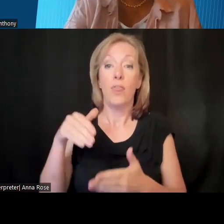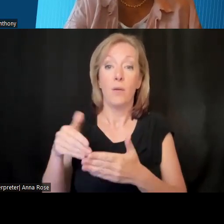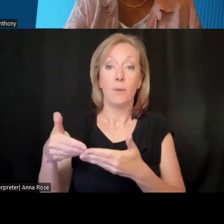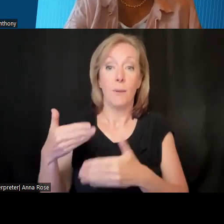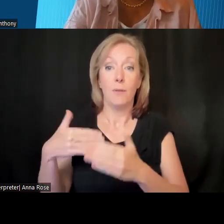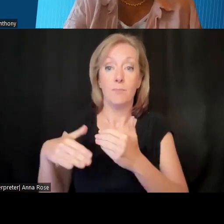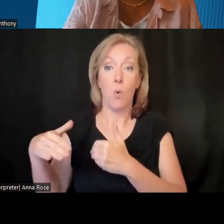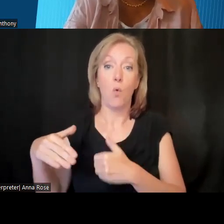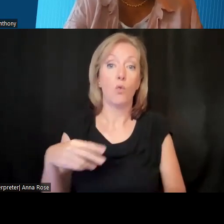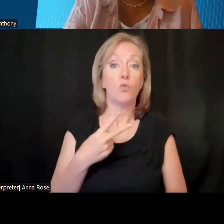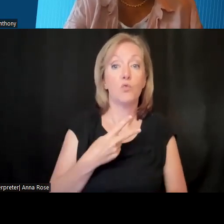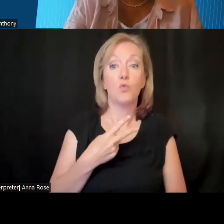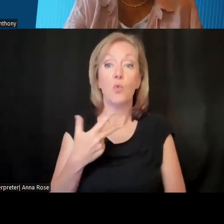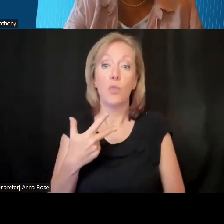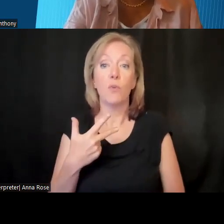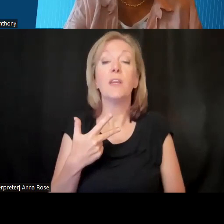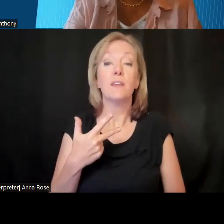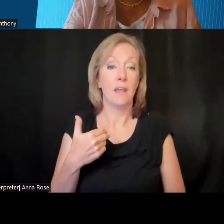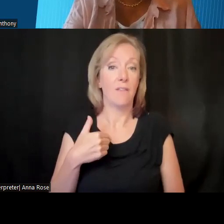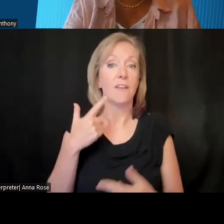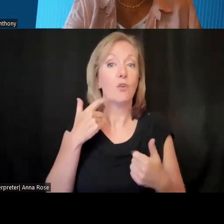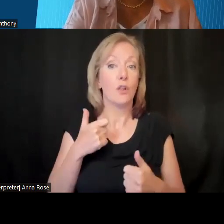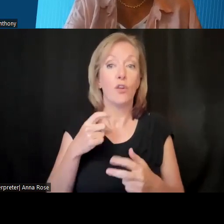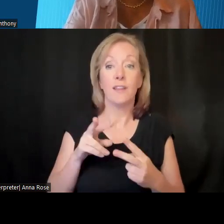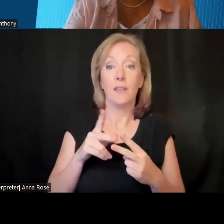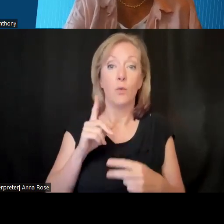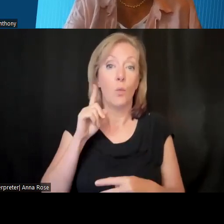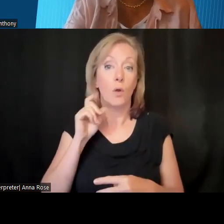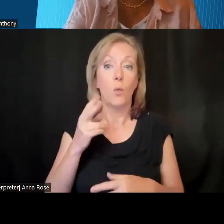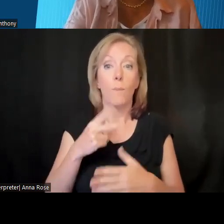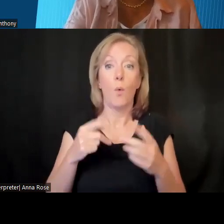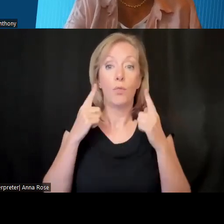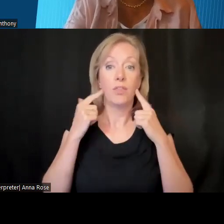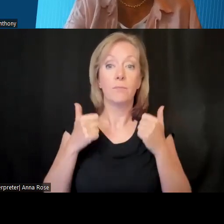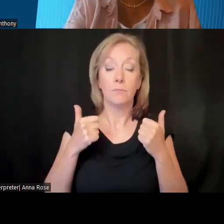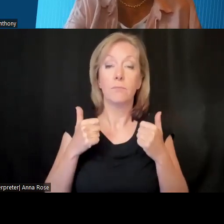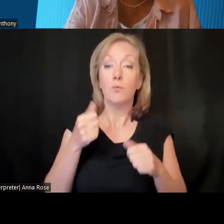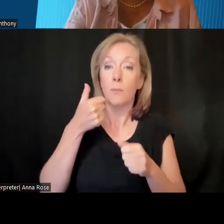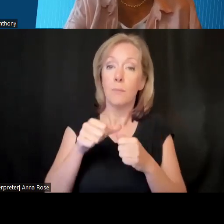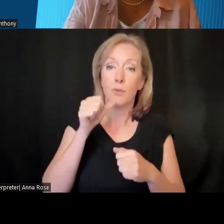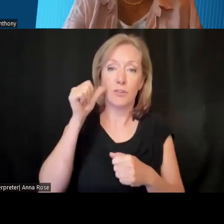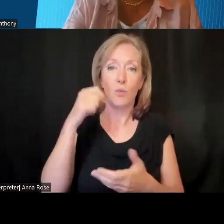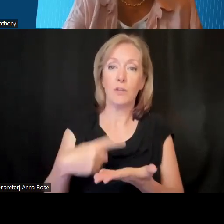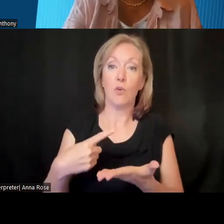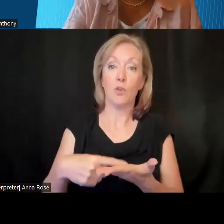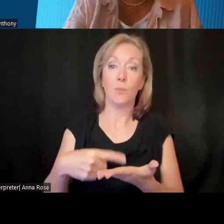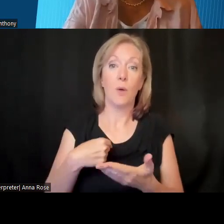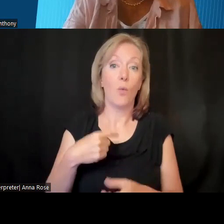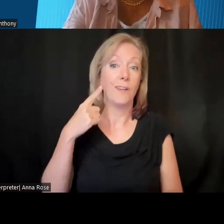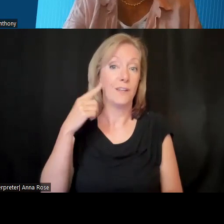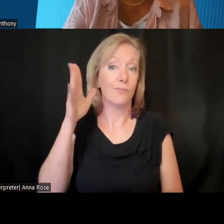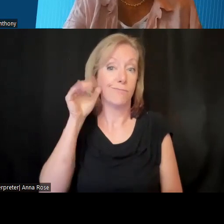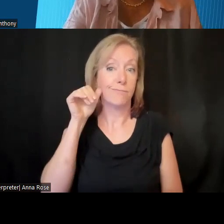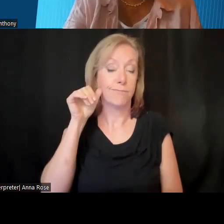detectable hearing loss in one or both ears. And remember yesterday, we talked about the impact of unilateral hearing loss. We